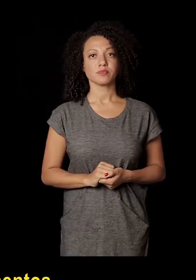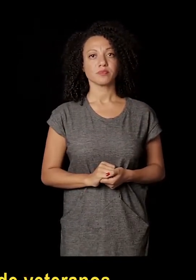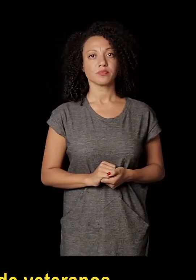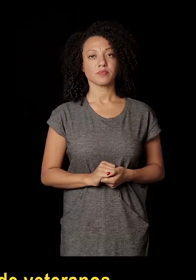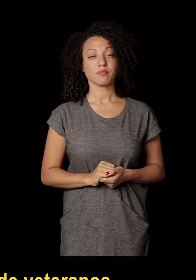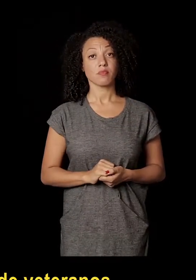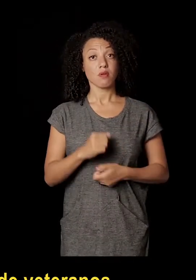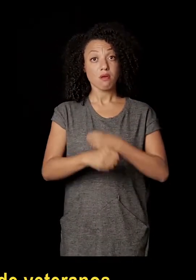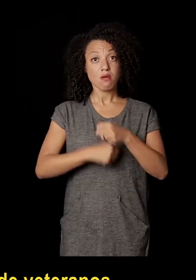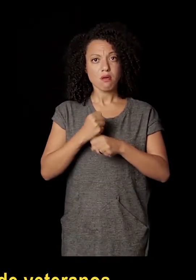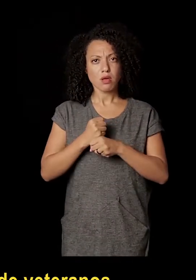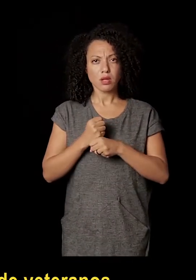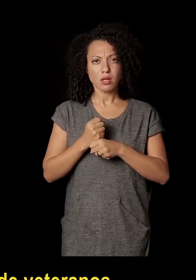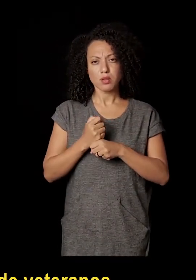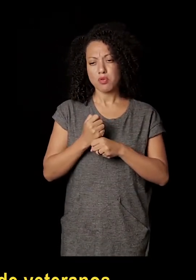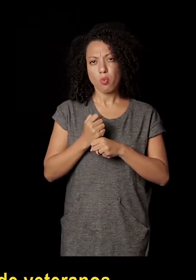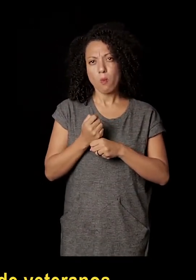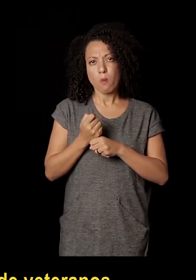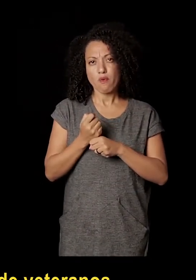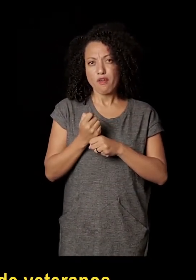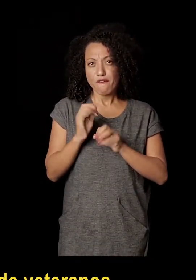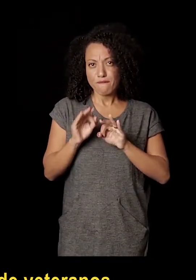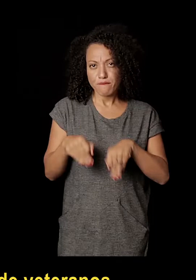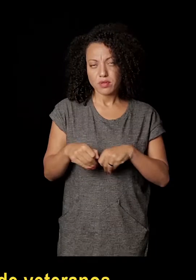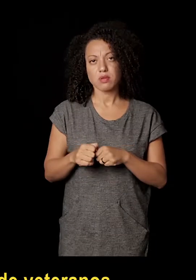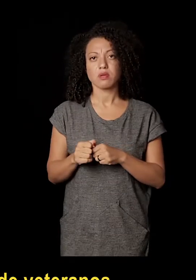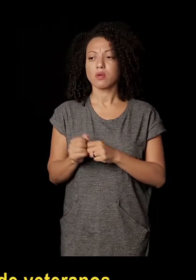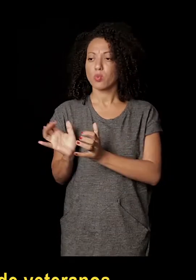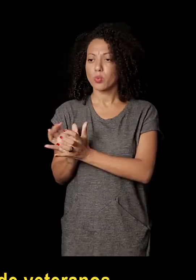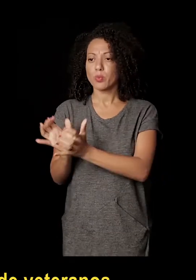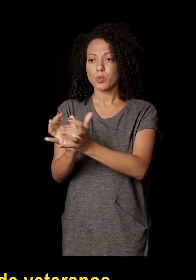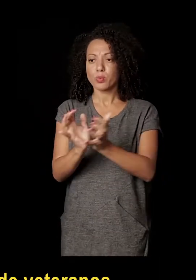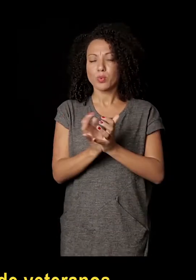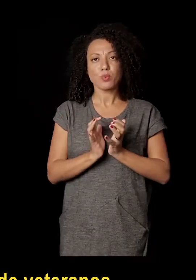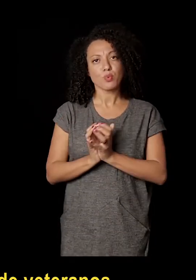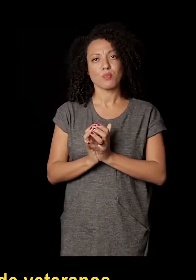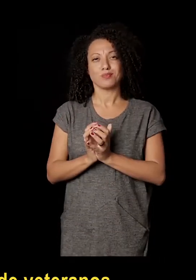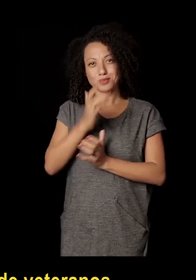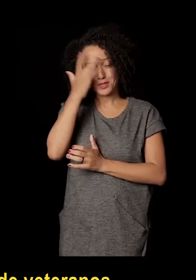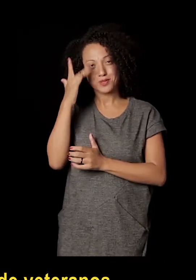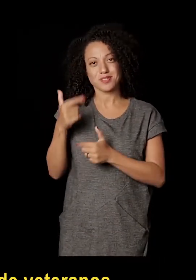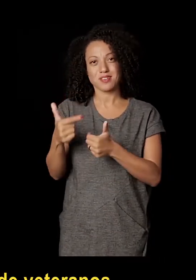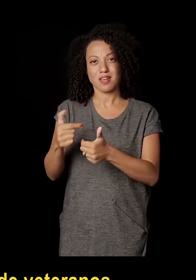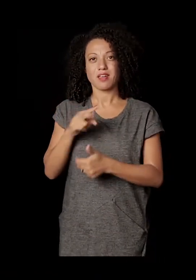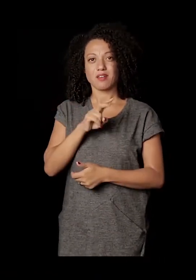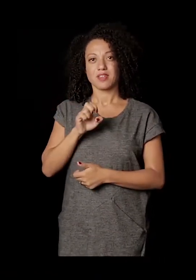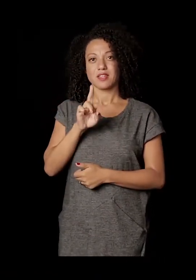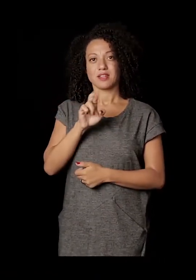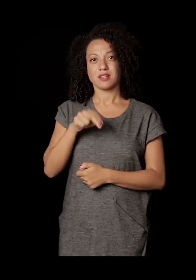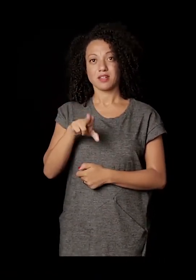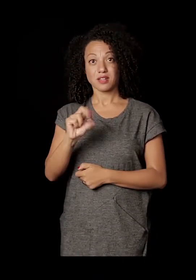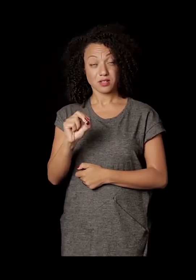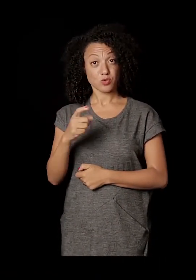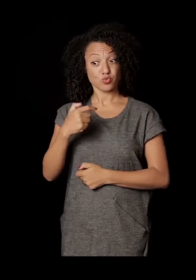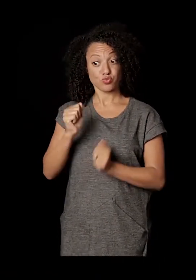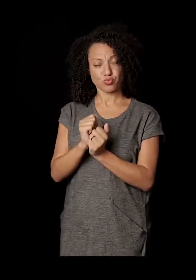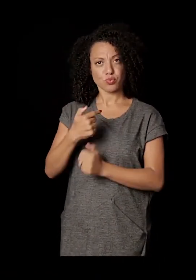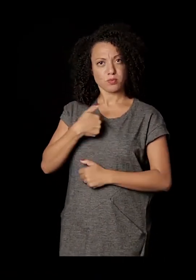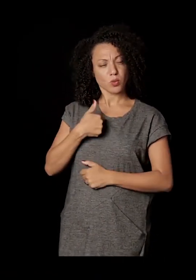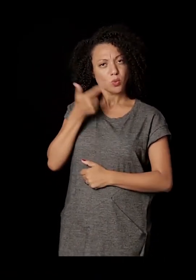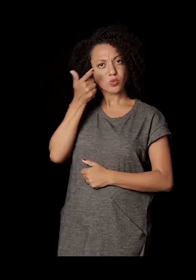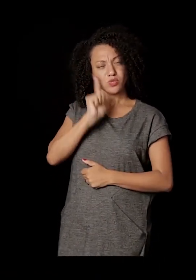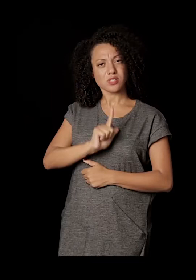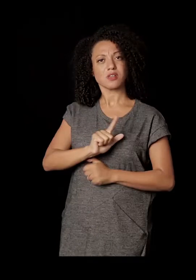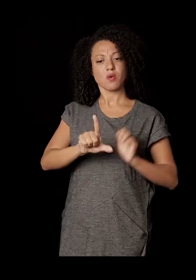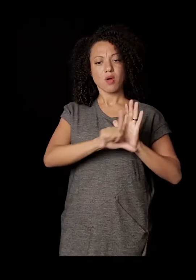change. And by the end of the year, together, the veterans groups and I had been